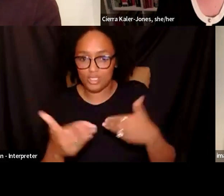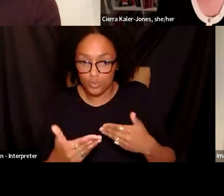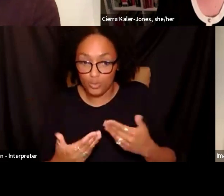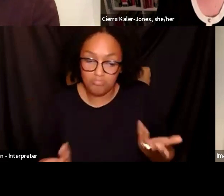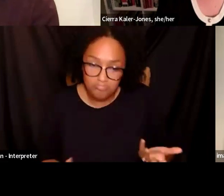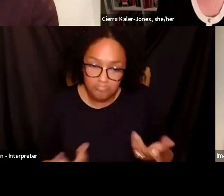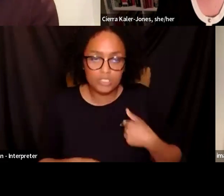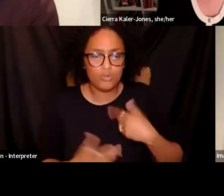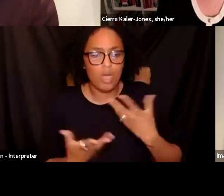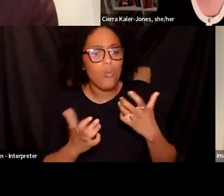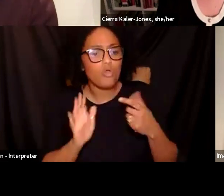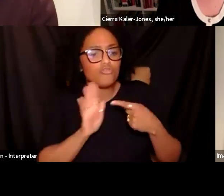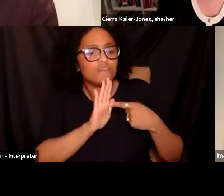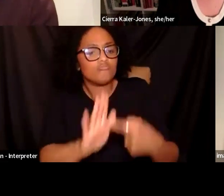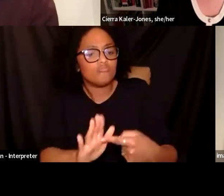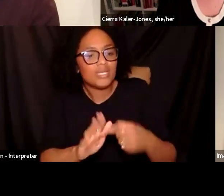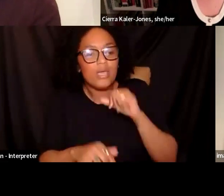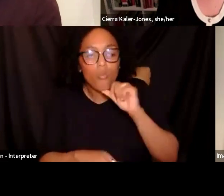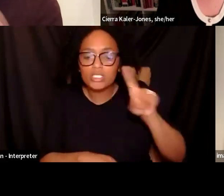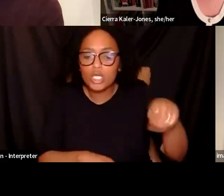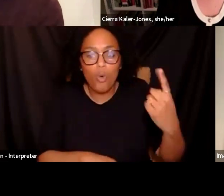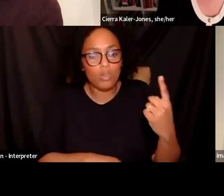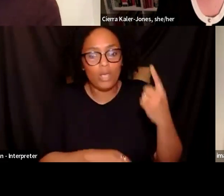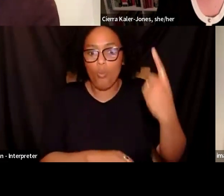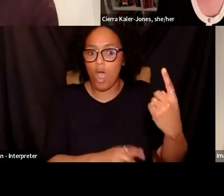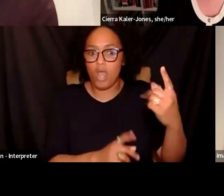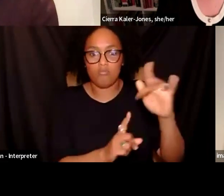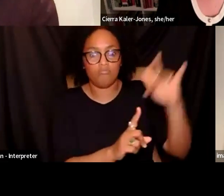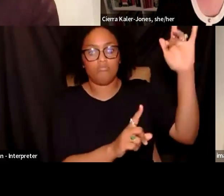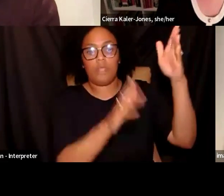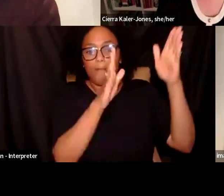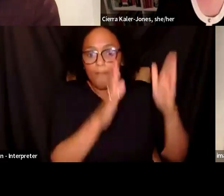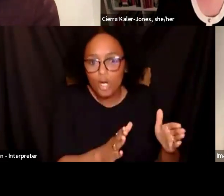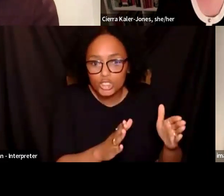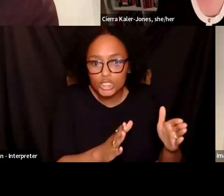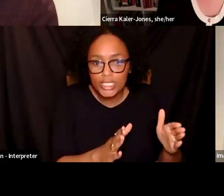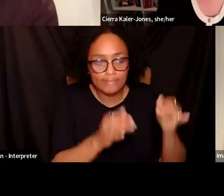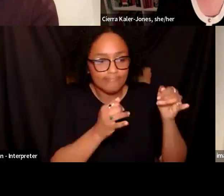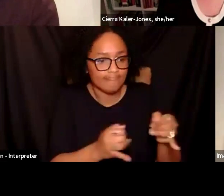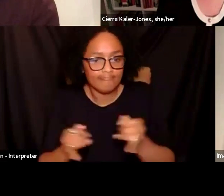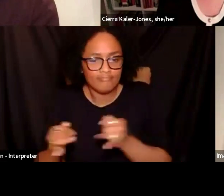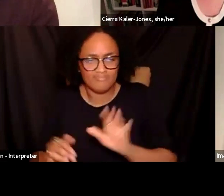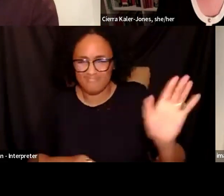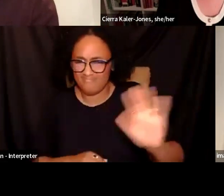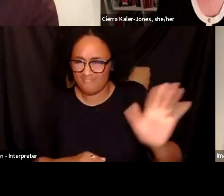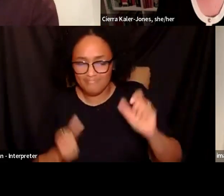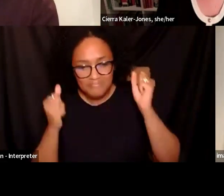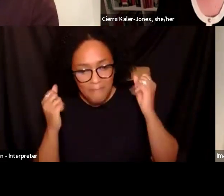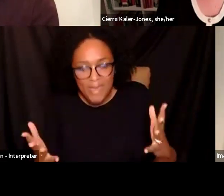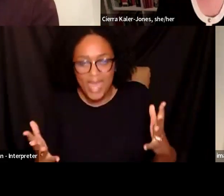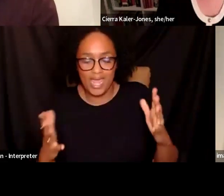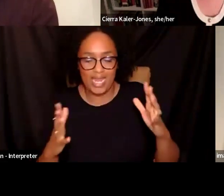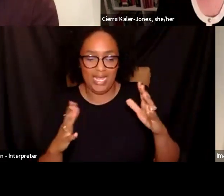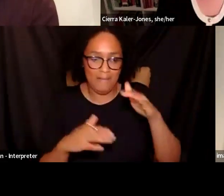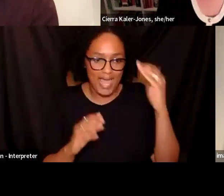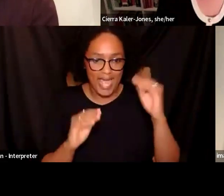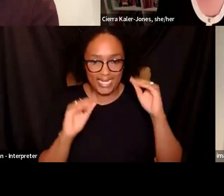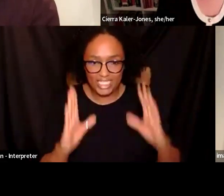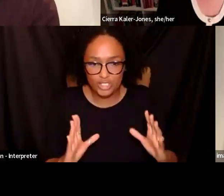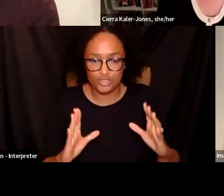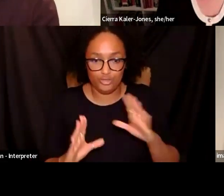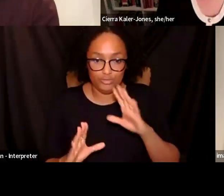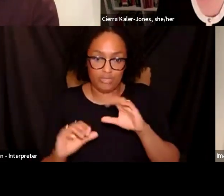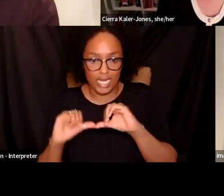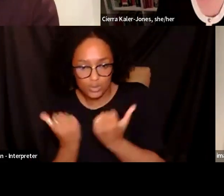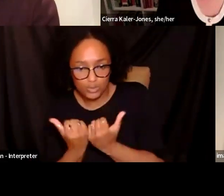wasn't just kind of Carter G. Woodson or just these kind of pockets of Black teachers doing this work, one of the first I came to realize that the way